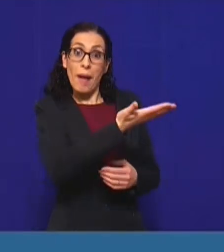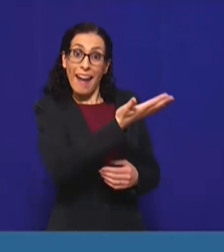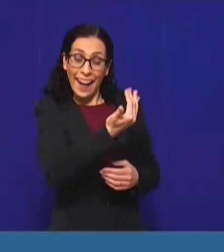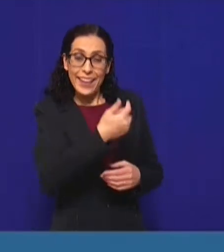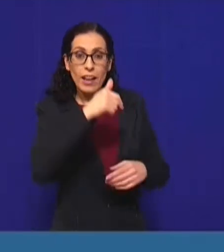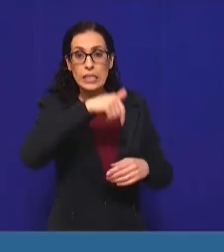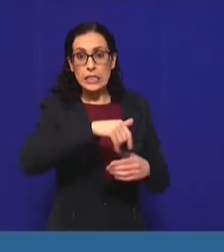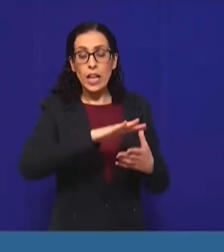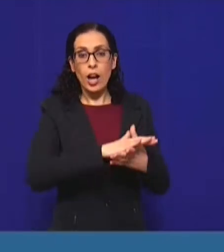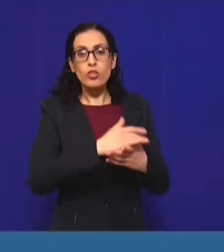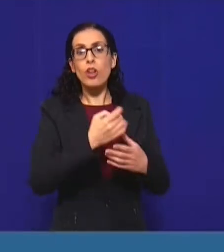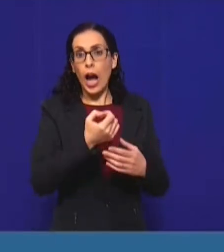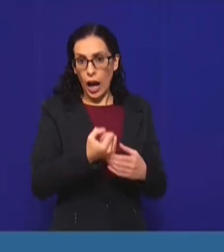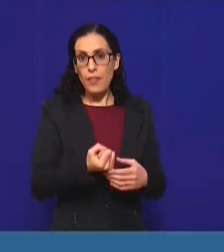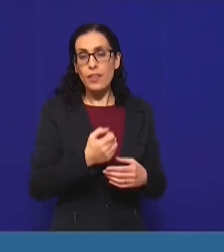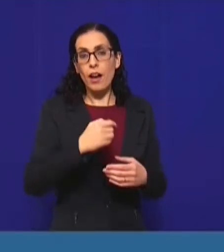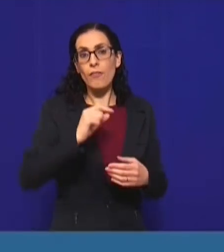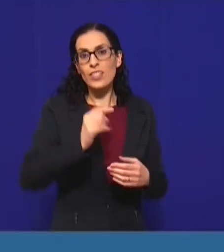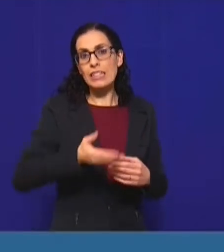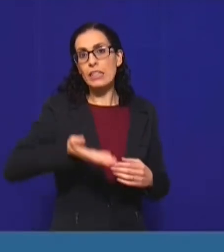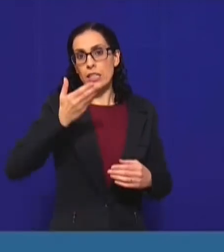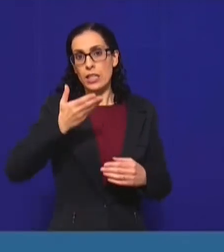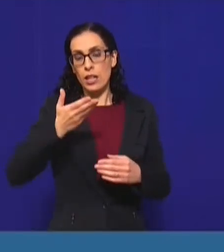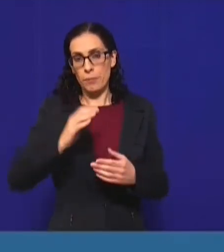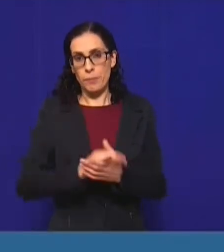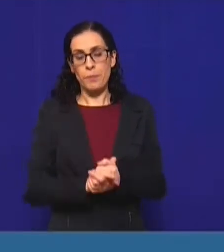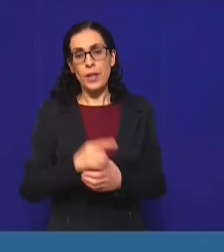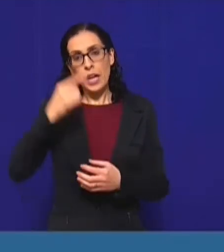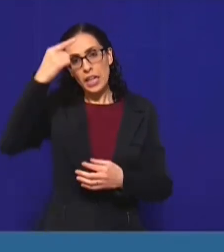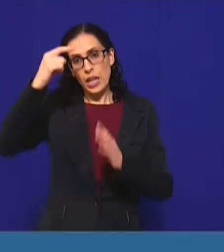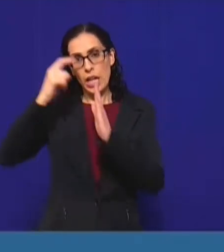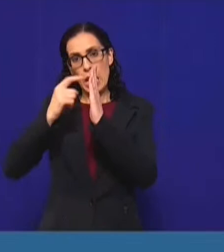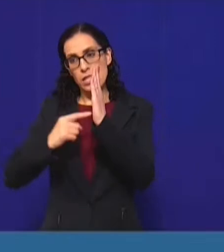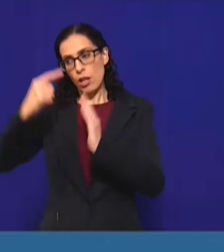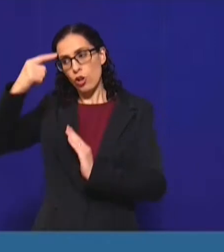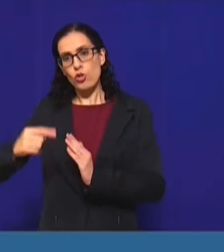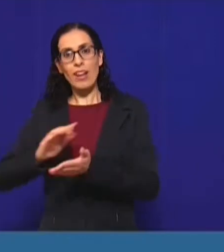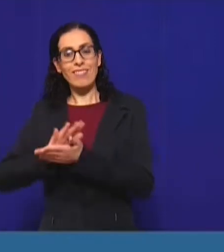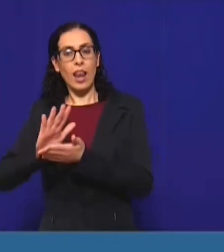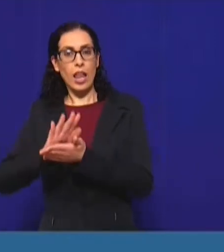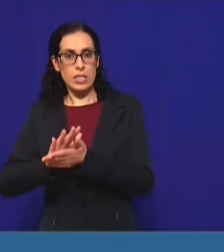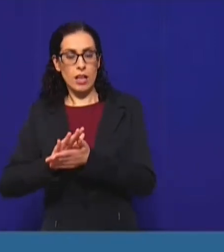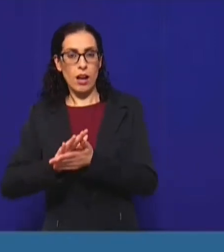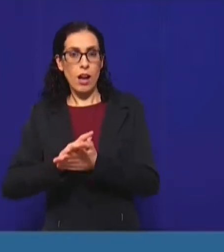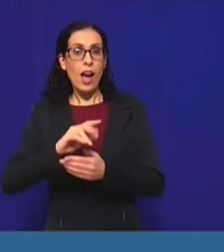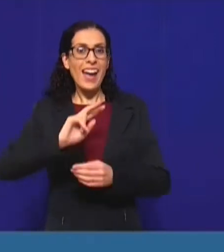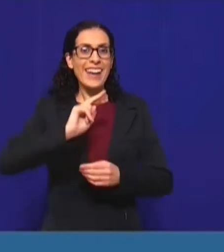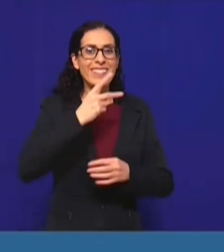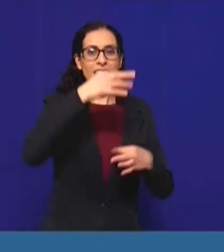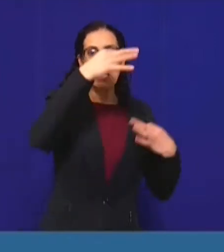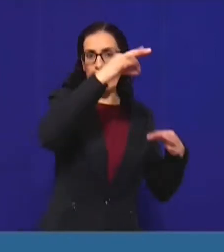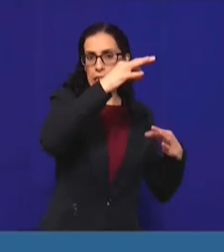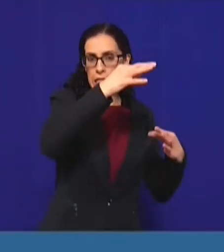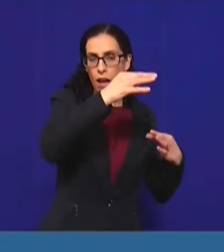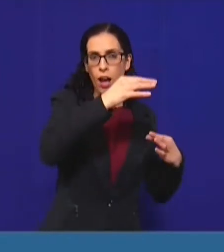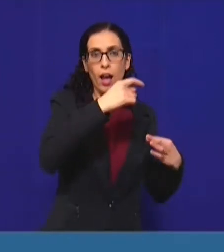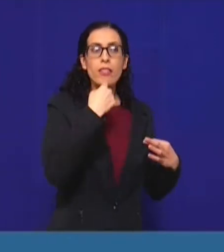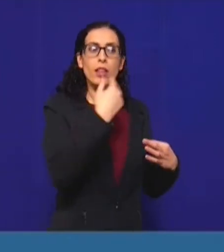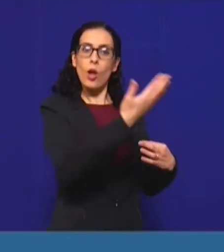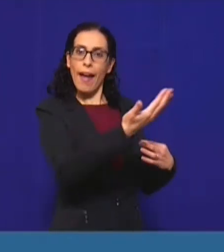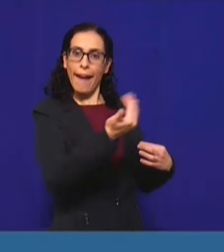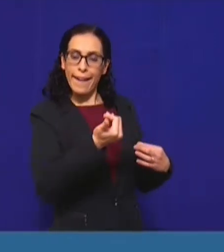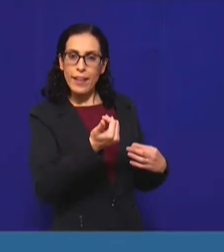la darba tkun ningħalqet il-lista ta' dik il-ġurnata. Bekk allura b'dawn il-backup list fejn qegħdin insejħu lin-nies biex jiġu